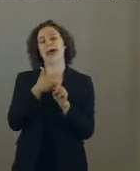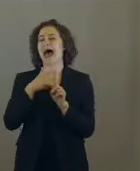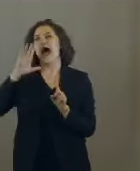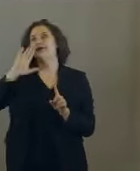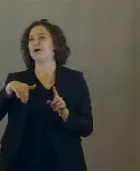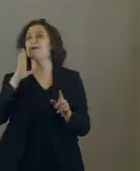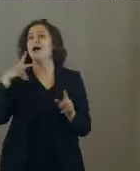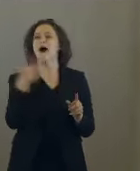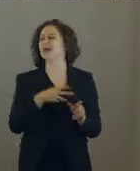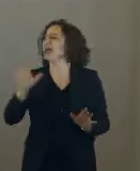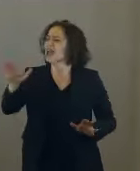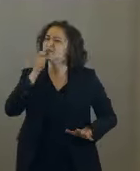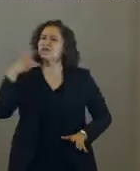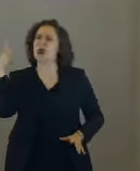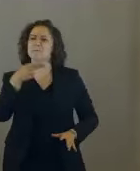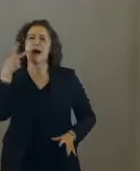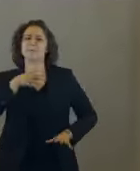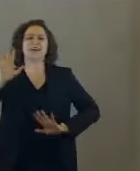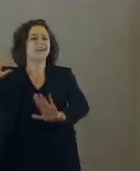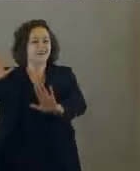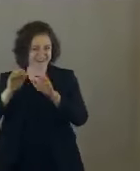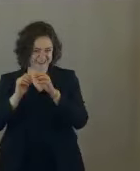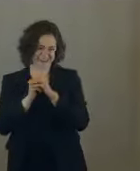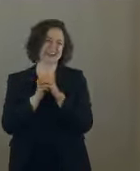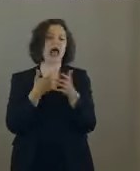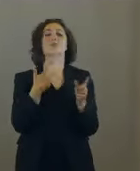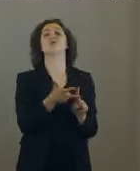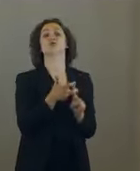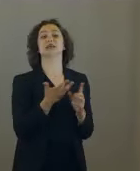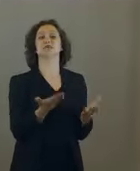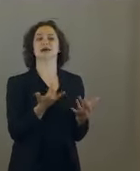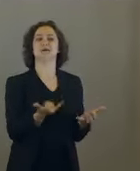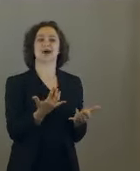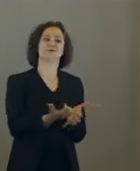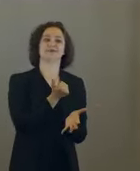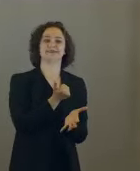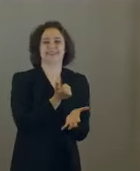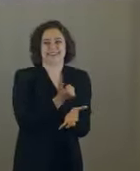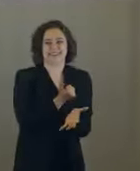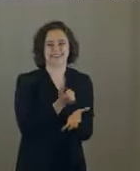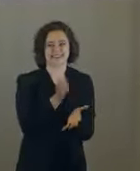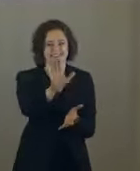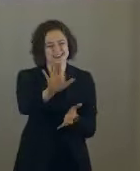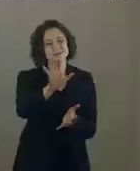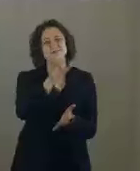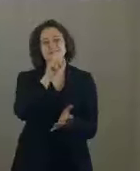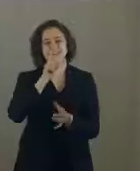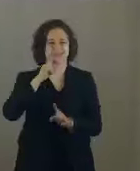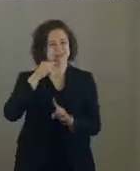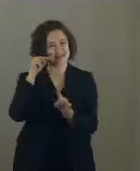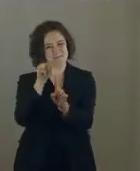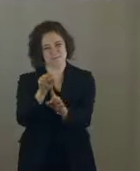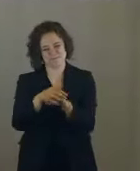but you turn off the microphone? I'm recruiting right here, right now. But no,